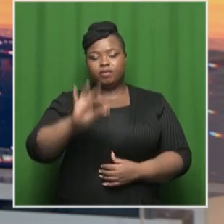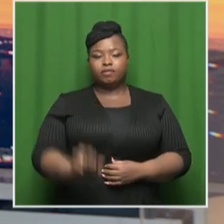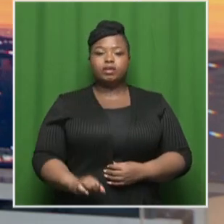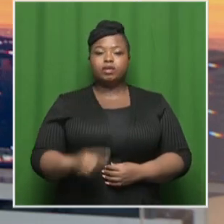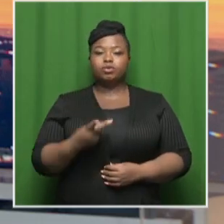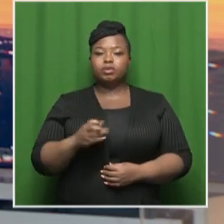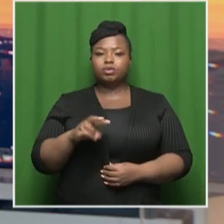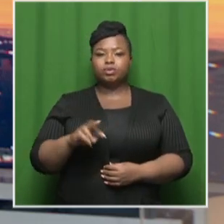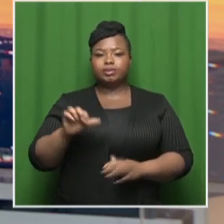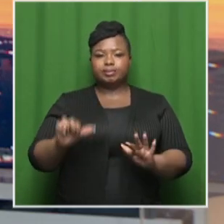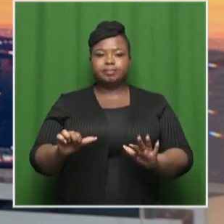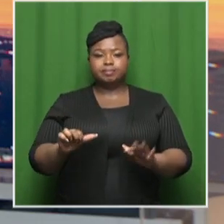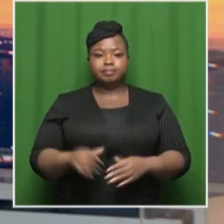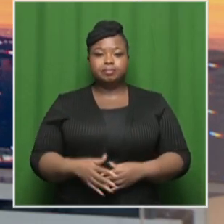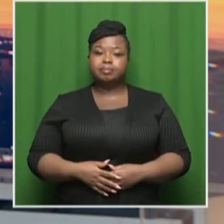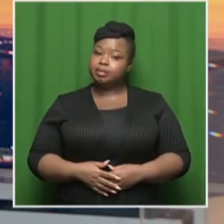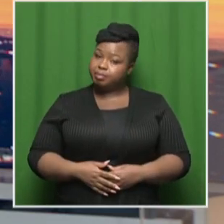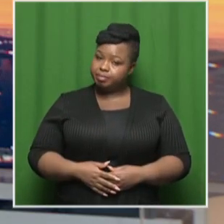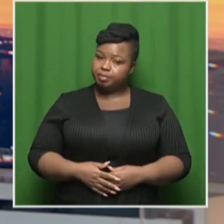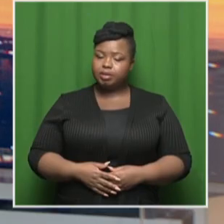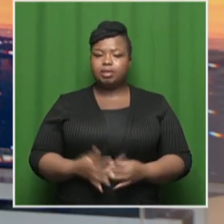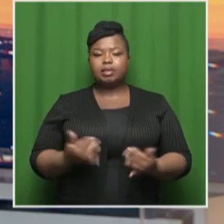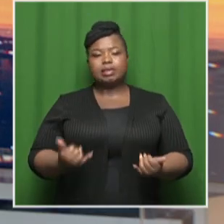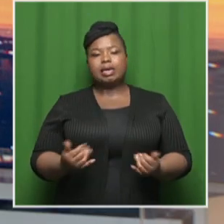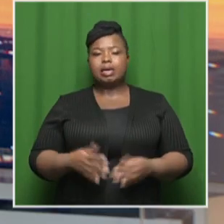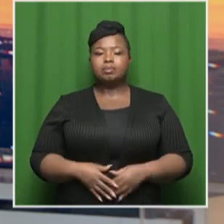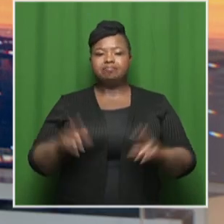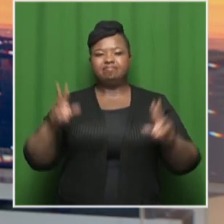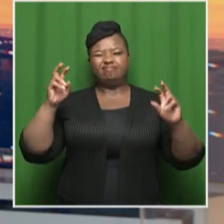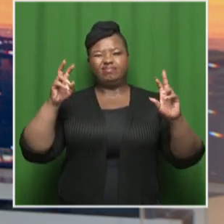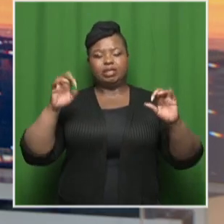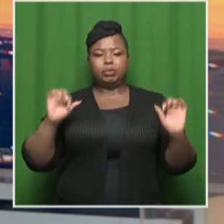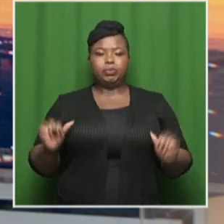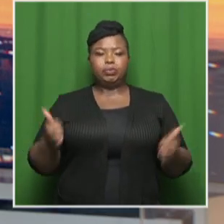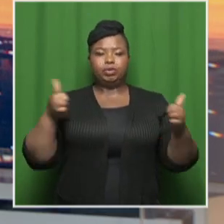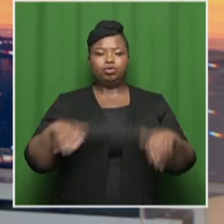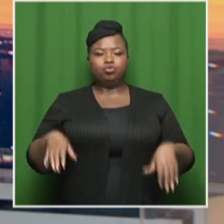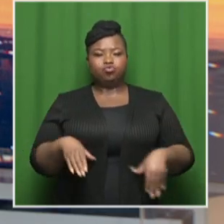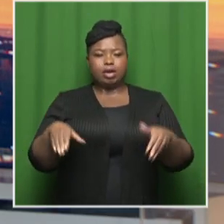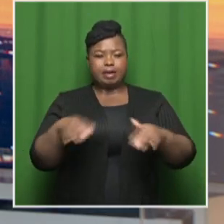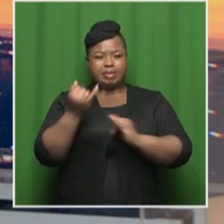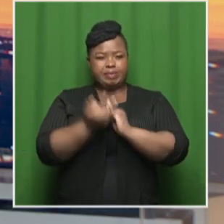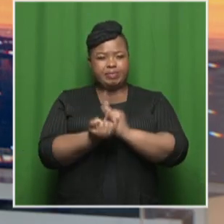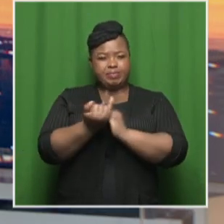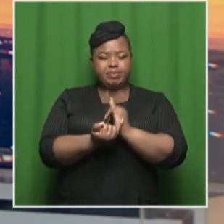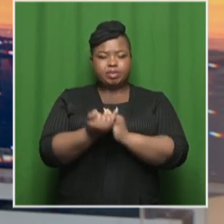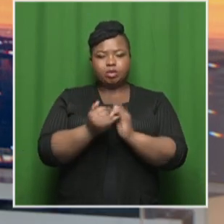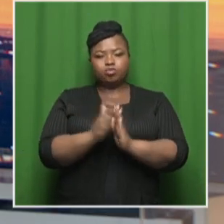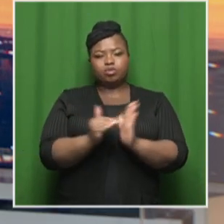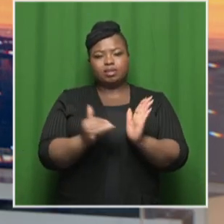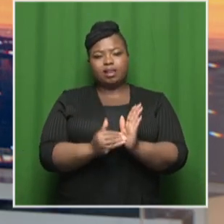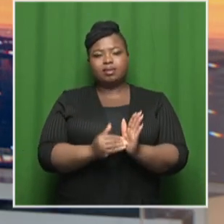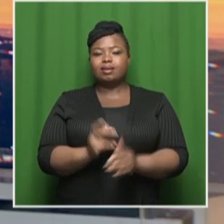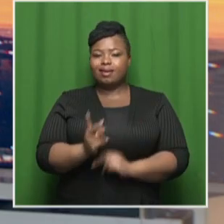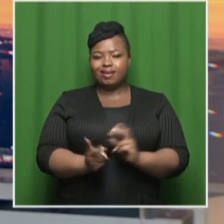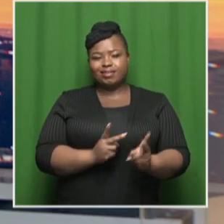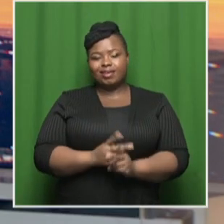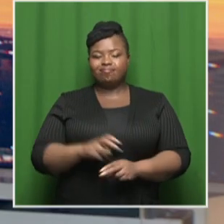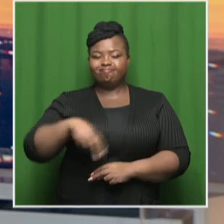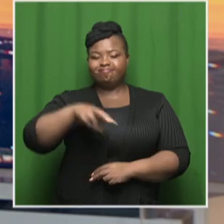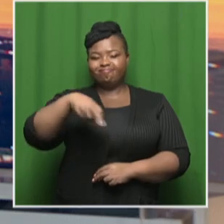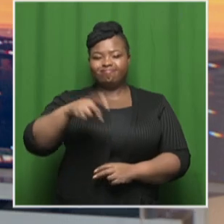in 2026. Now, in a contest dubbed the Greatest Rugby Rivalry, New Zealand will once again